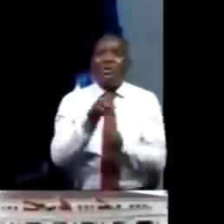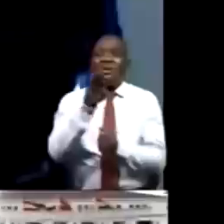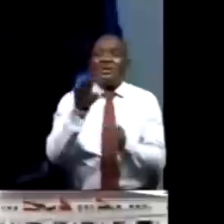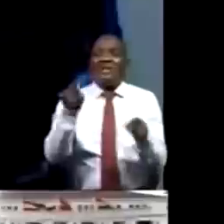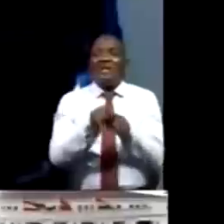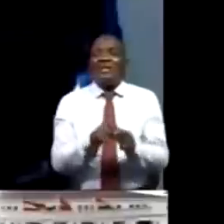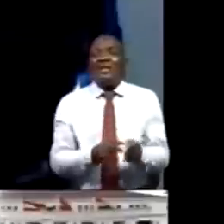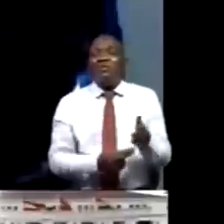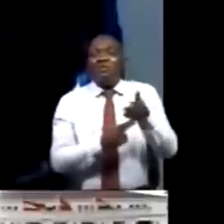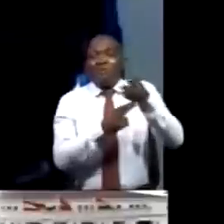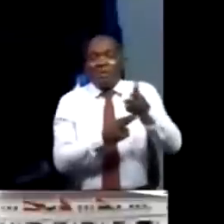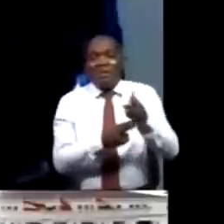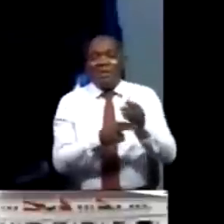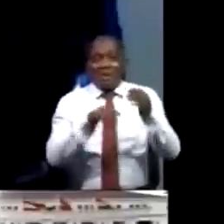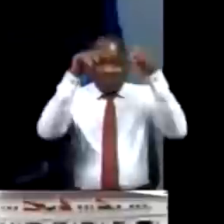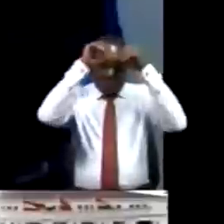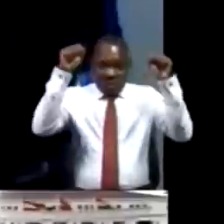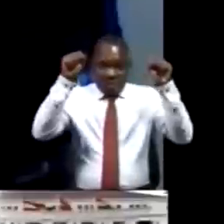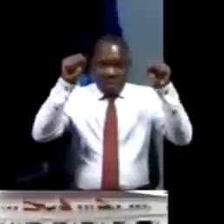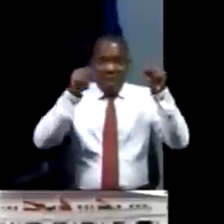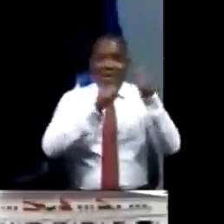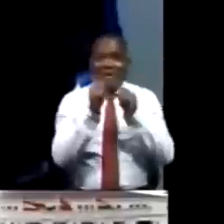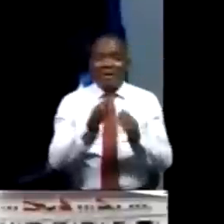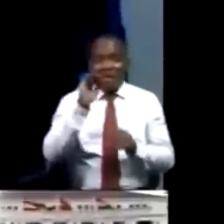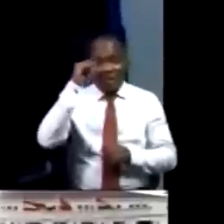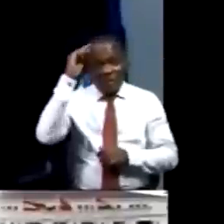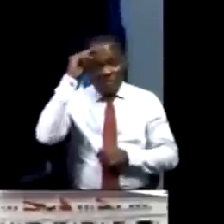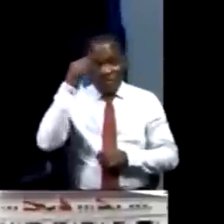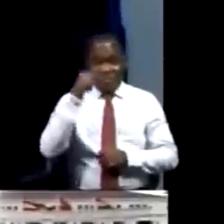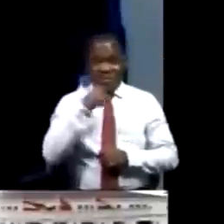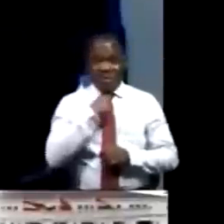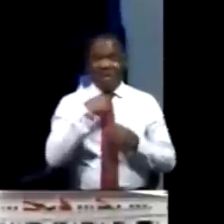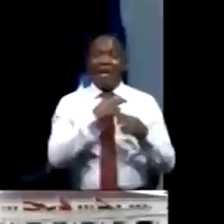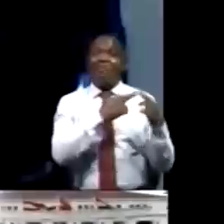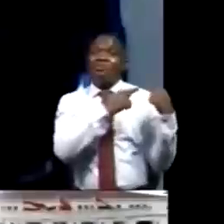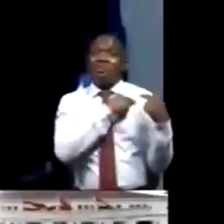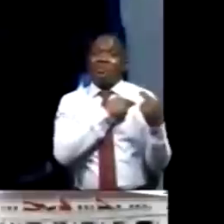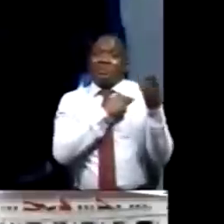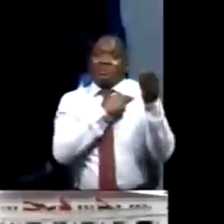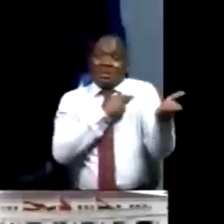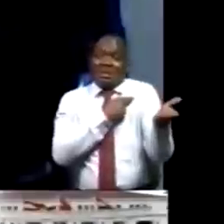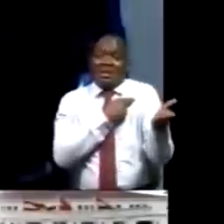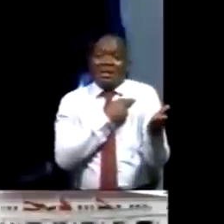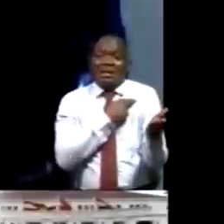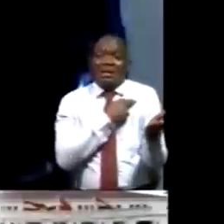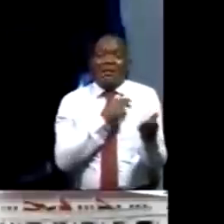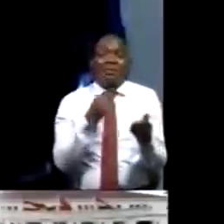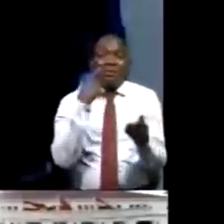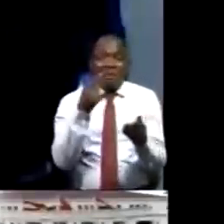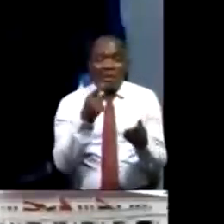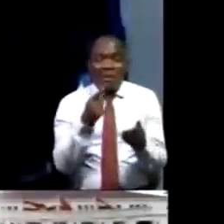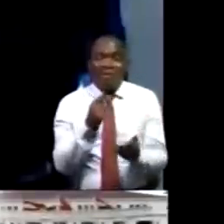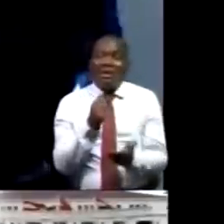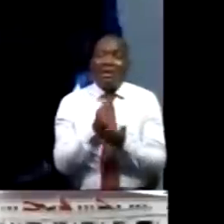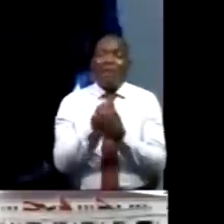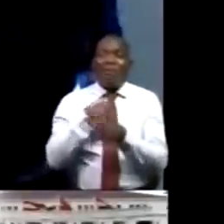representative of the presidential candidate I was representing. I had a mandate to be there, seek his interest, and I